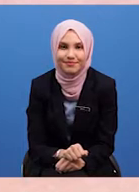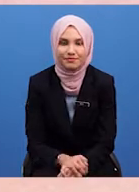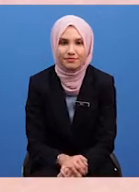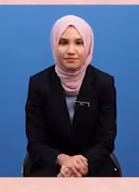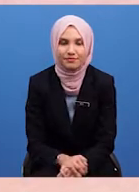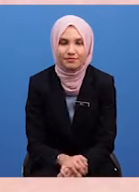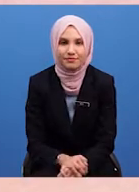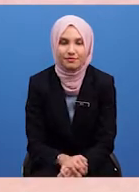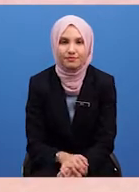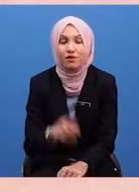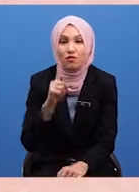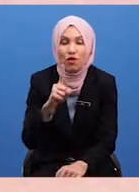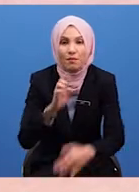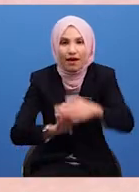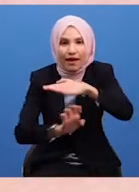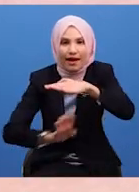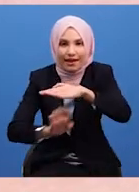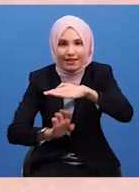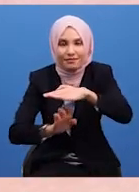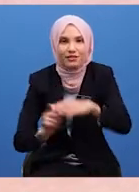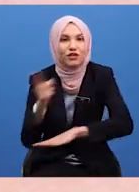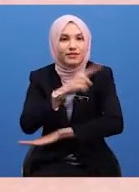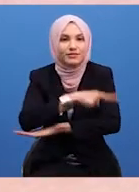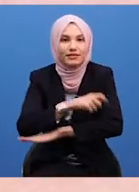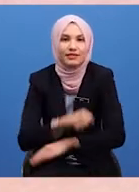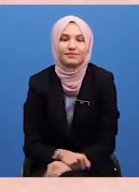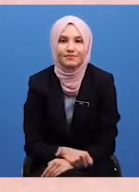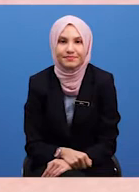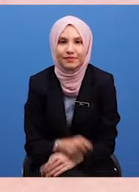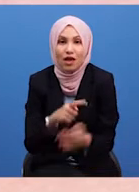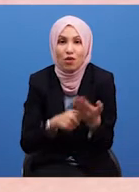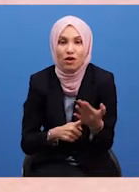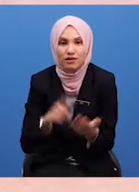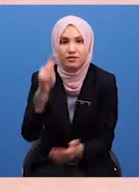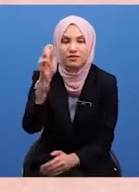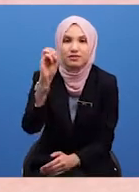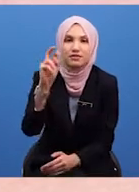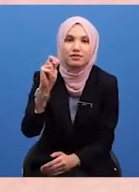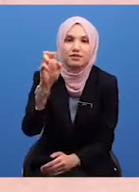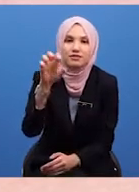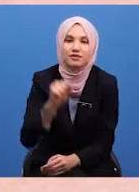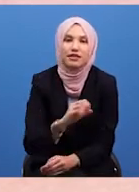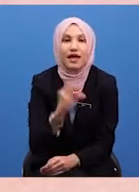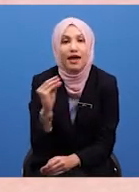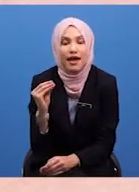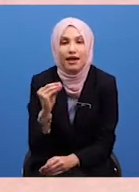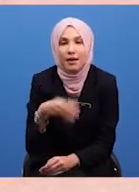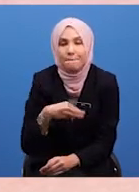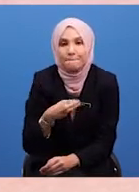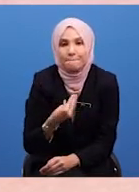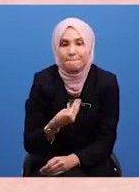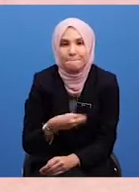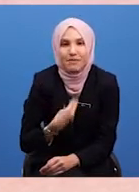We have one more element to learn today. What is the tone used on this story?